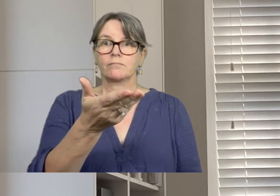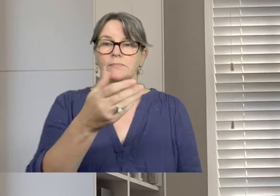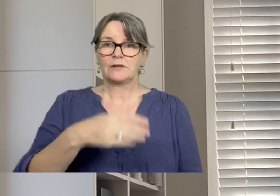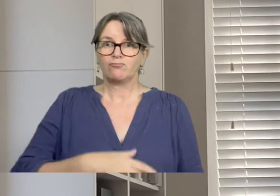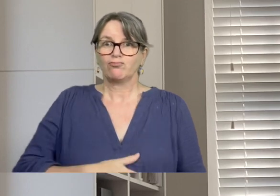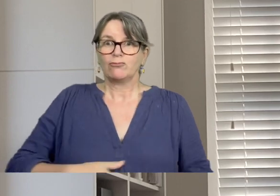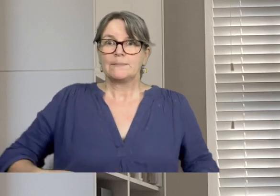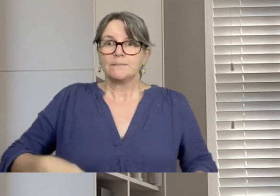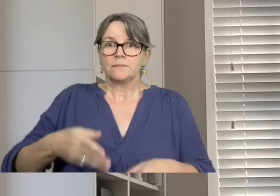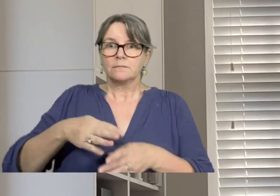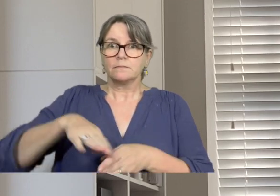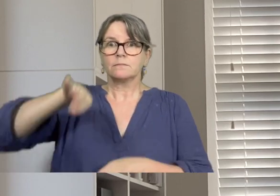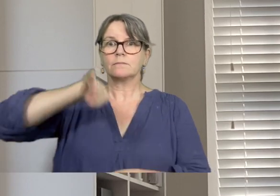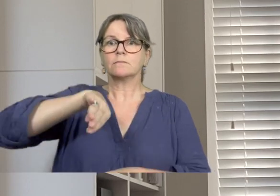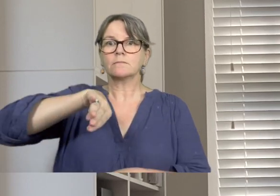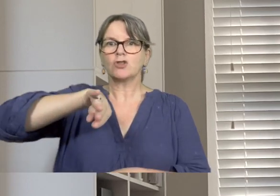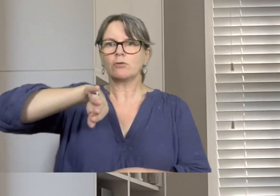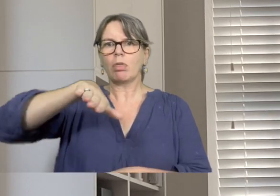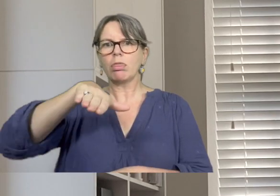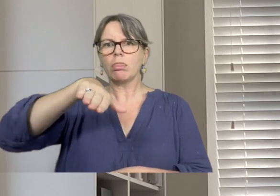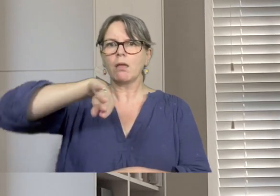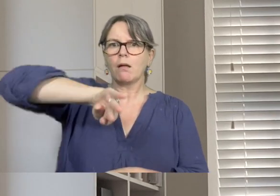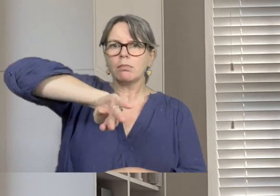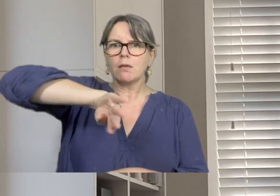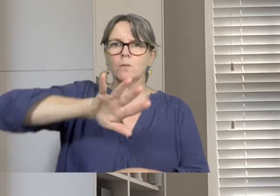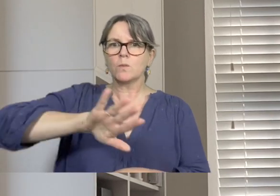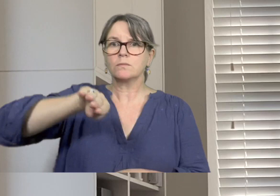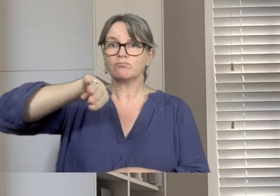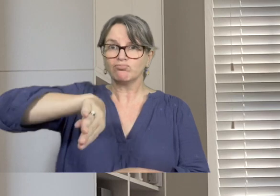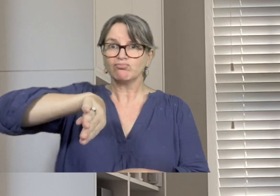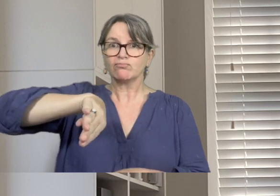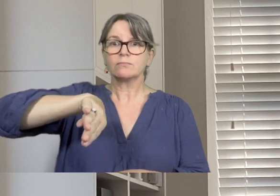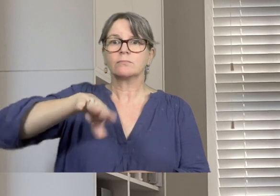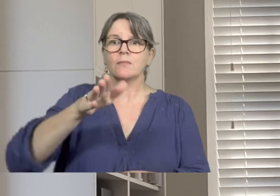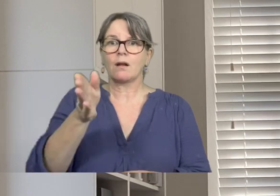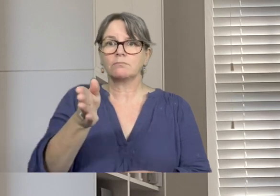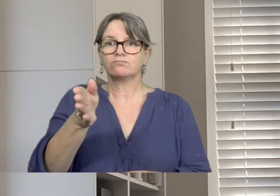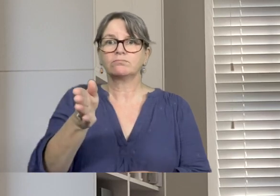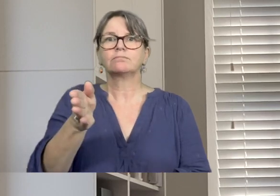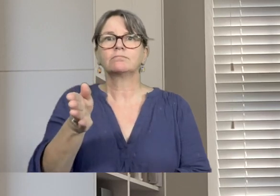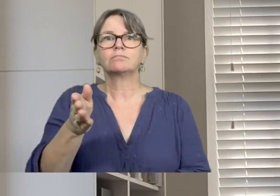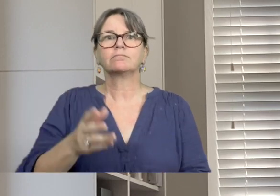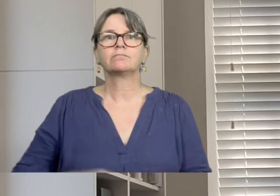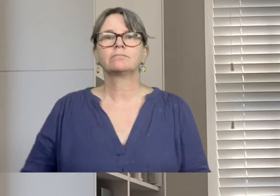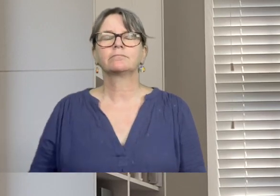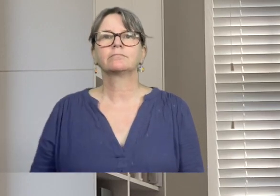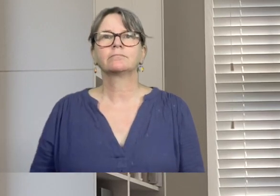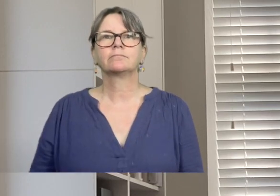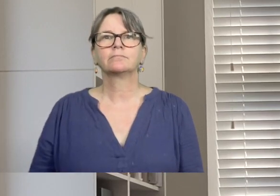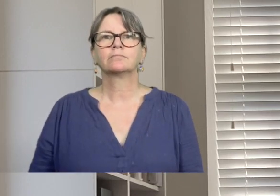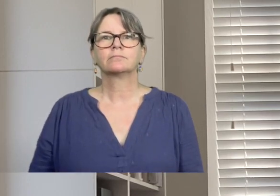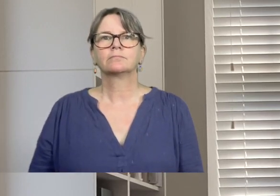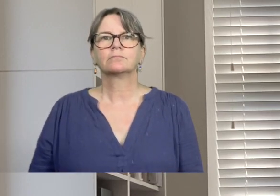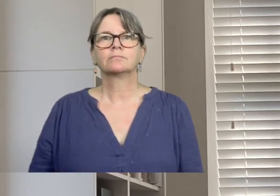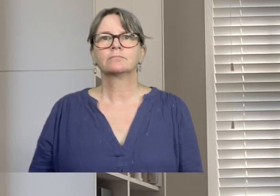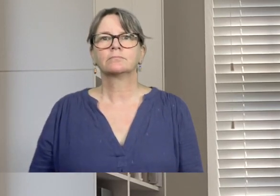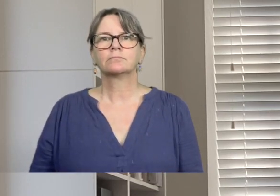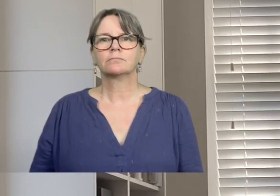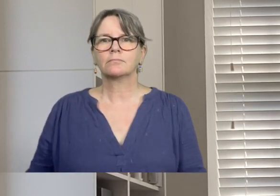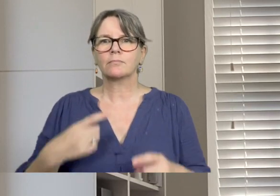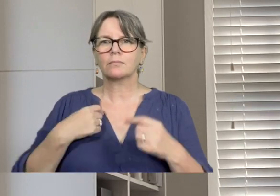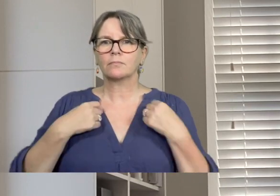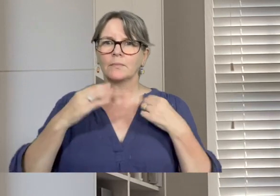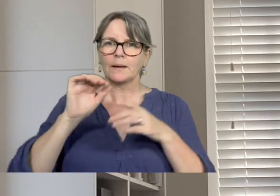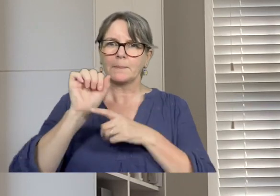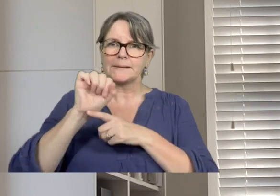hand, making sure this rib cage is stacked. We've got hips stacked and knees stacked. So I'm a little bit open here, so I'm gonna just make sure I'm curling